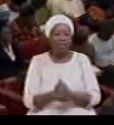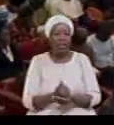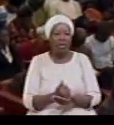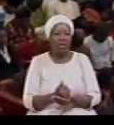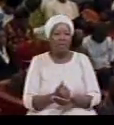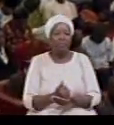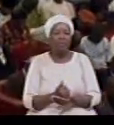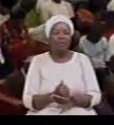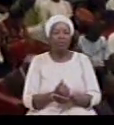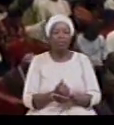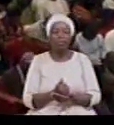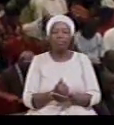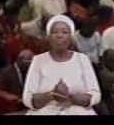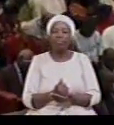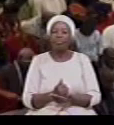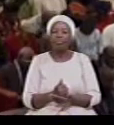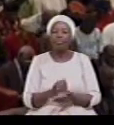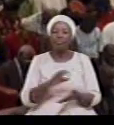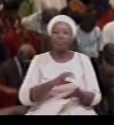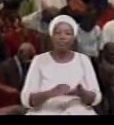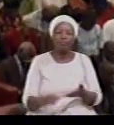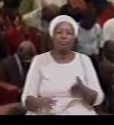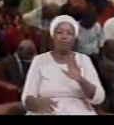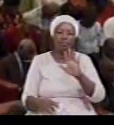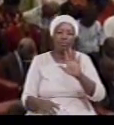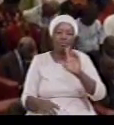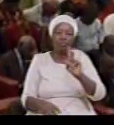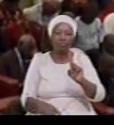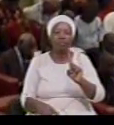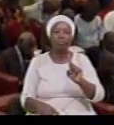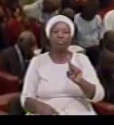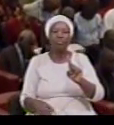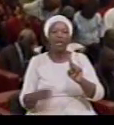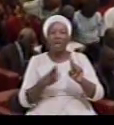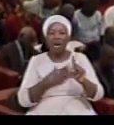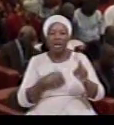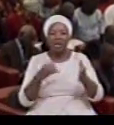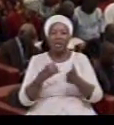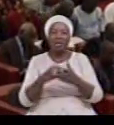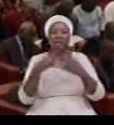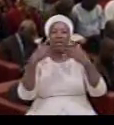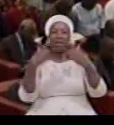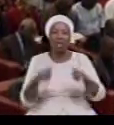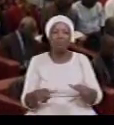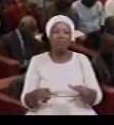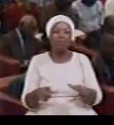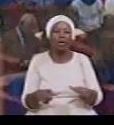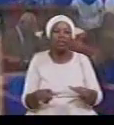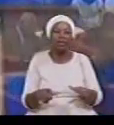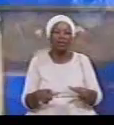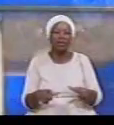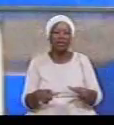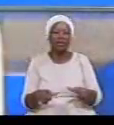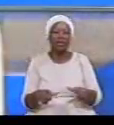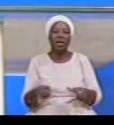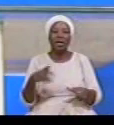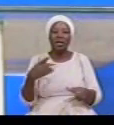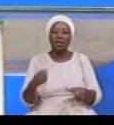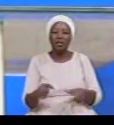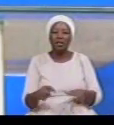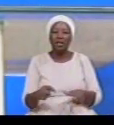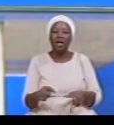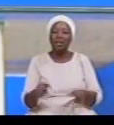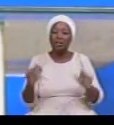51. In verse 51, and it came to pass the selfsame